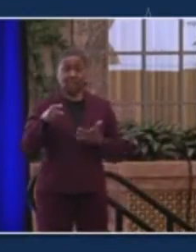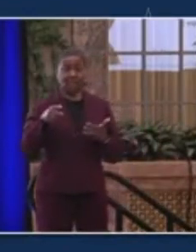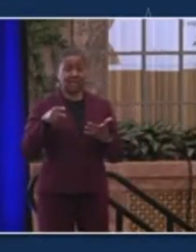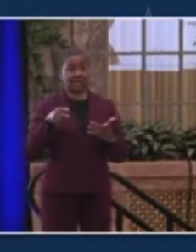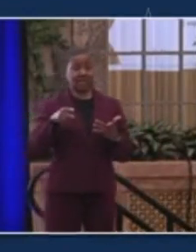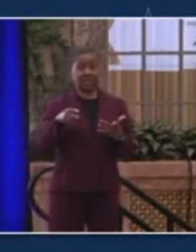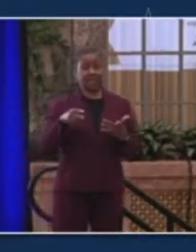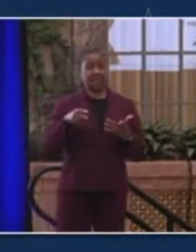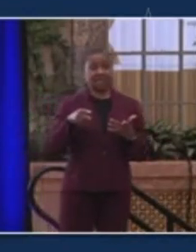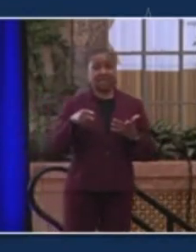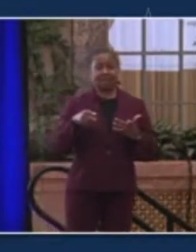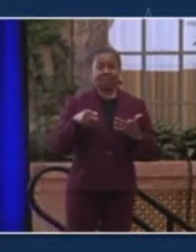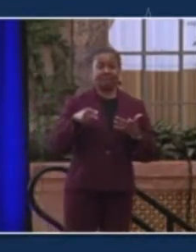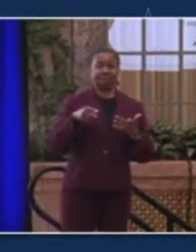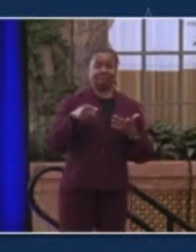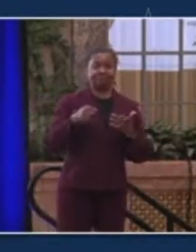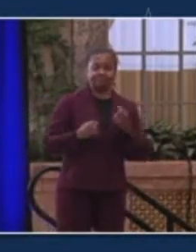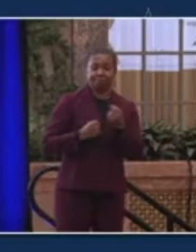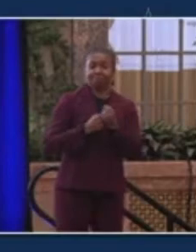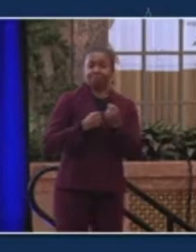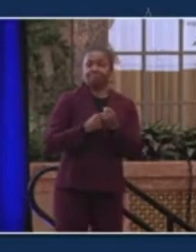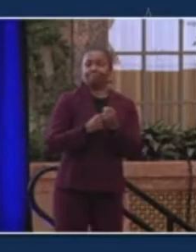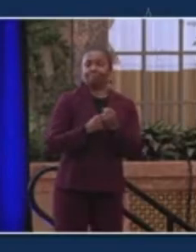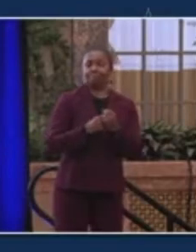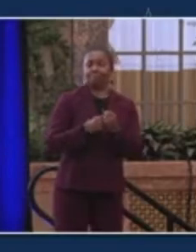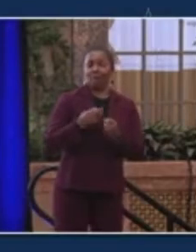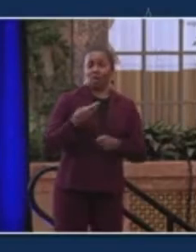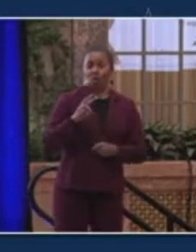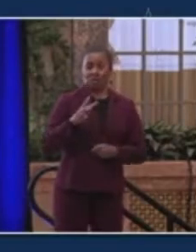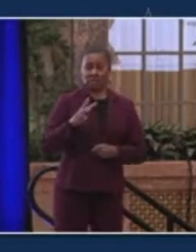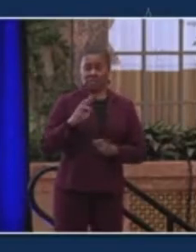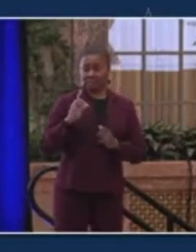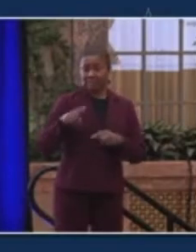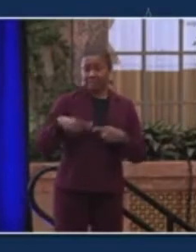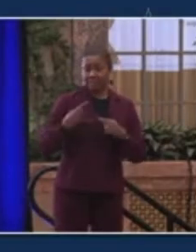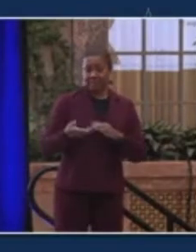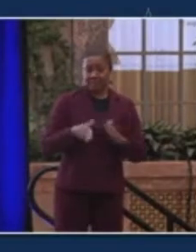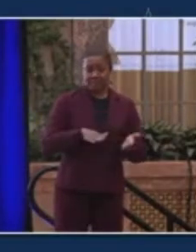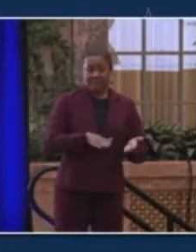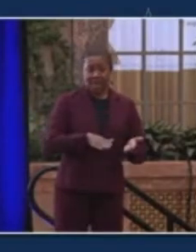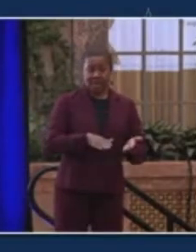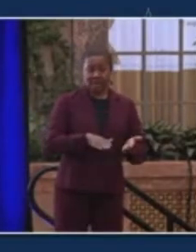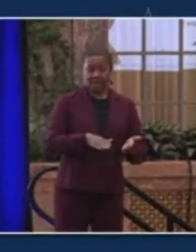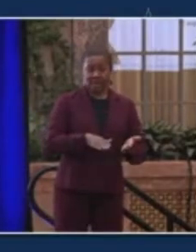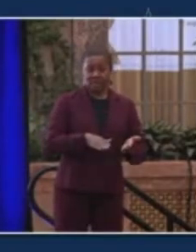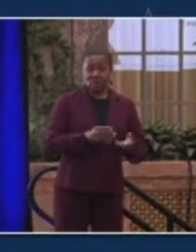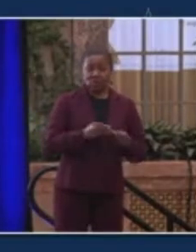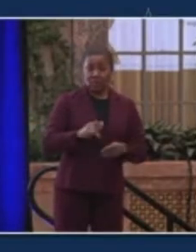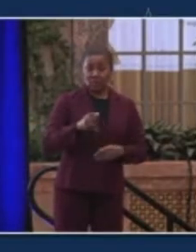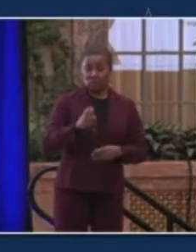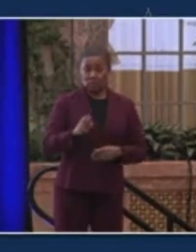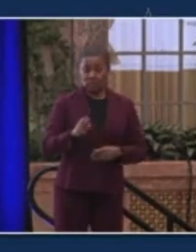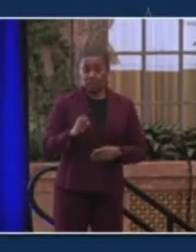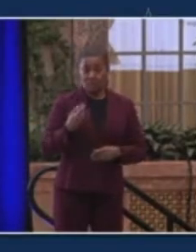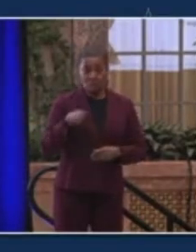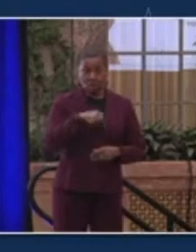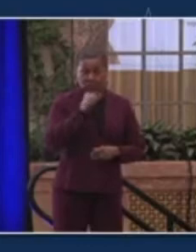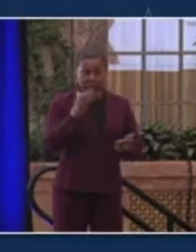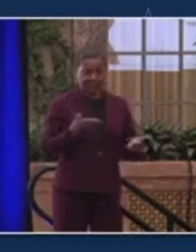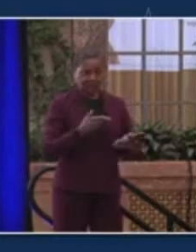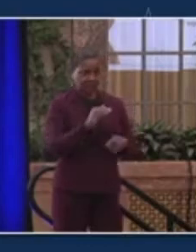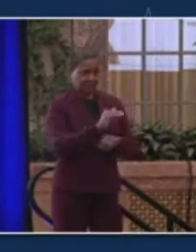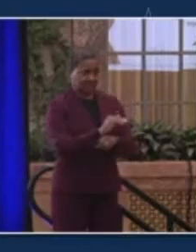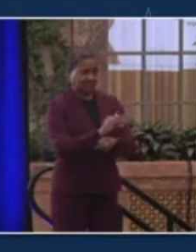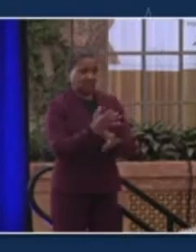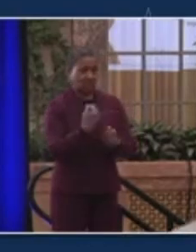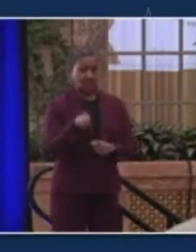standard bearer for Harold Washington. Ever since Harold passed, without Josie, the rest of us would not be here this evening.